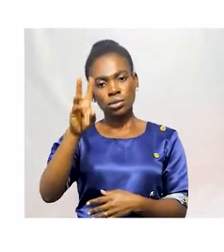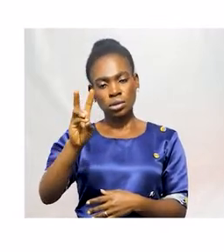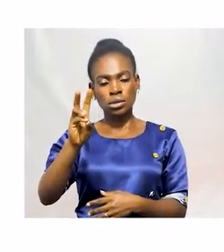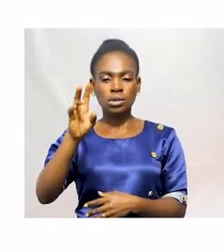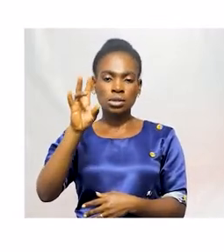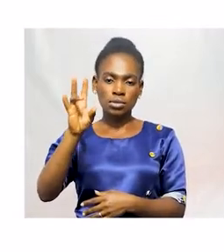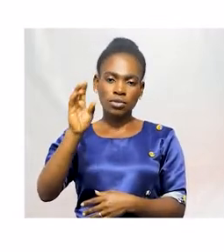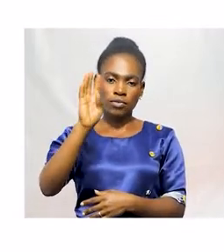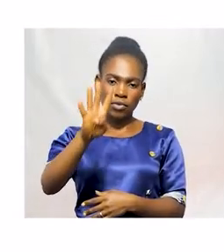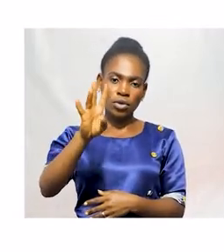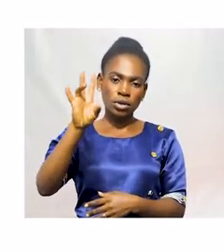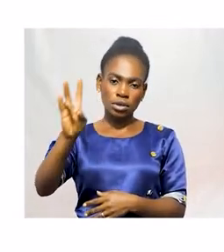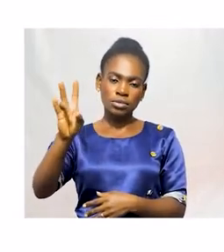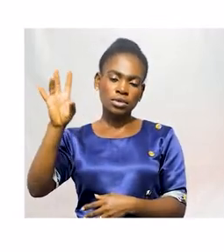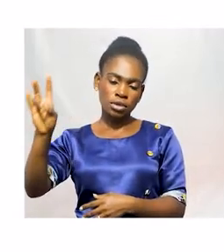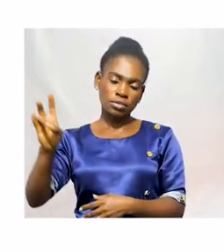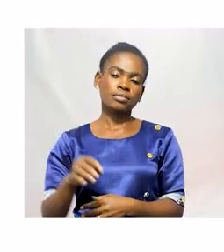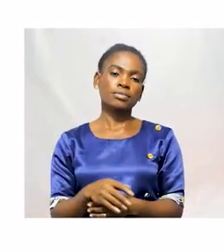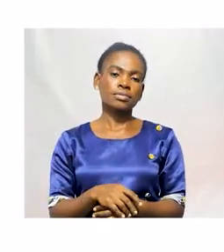030-263-4777. Email